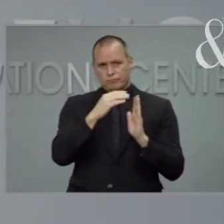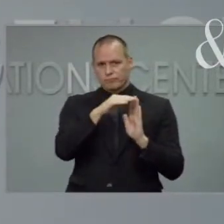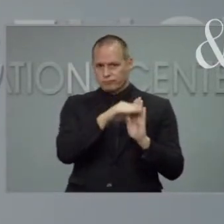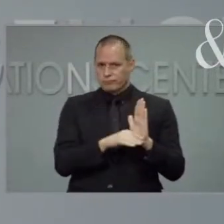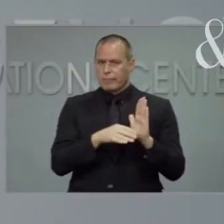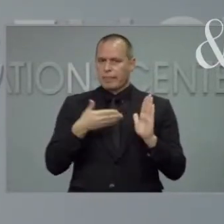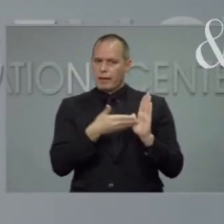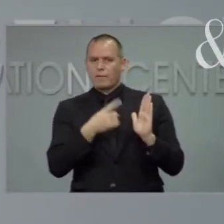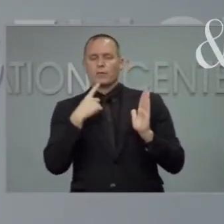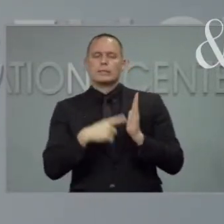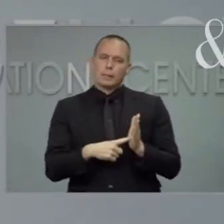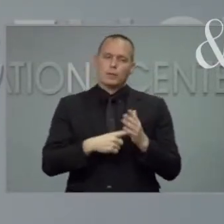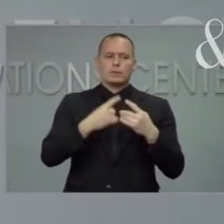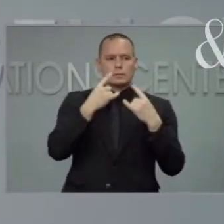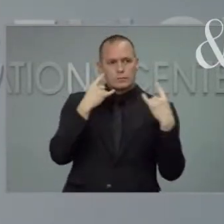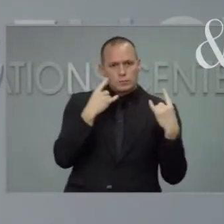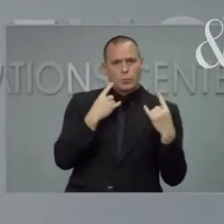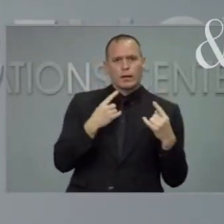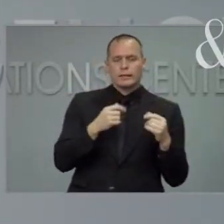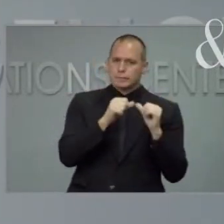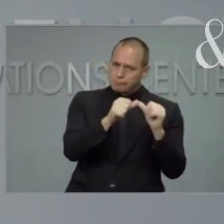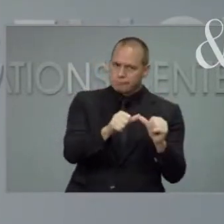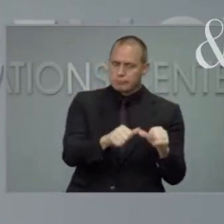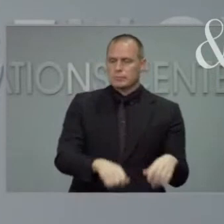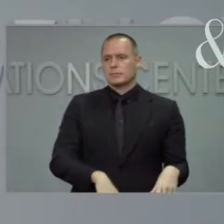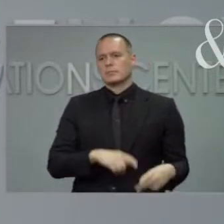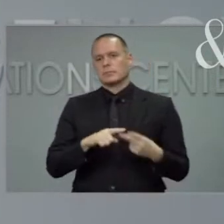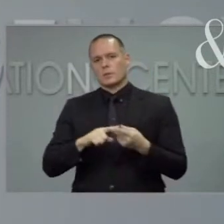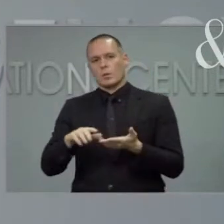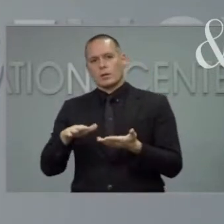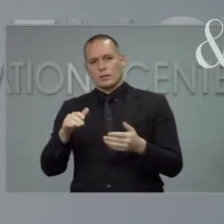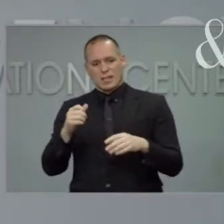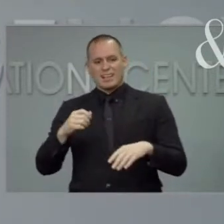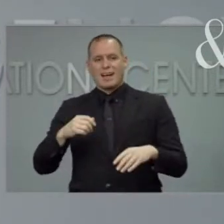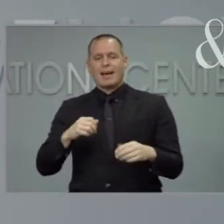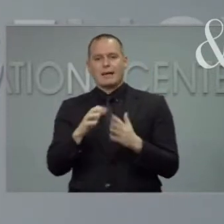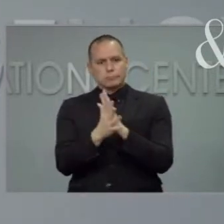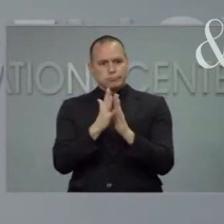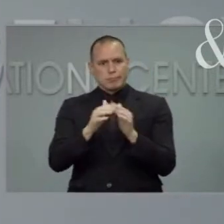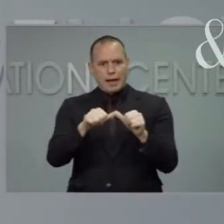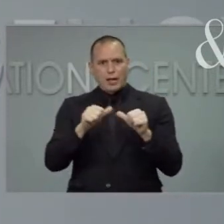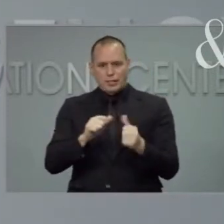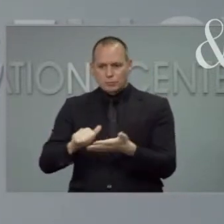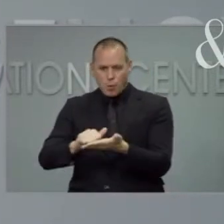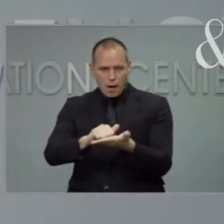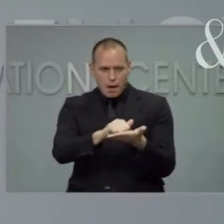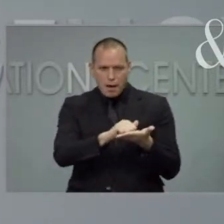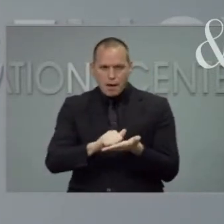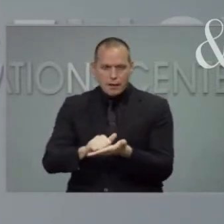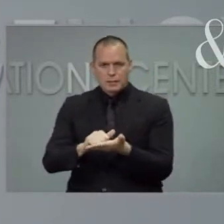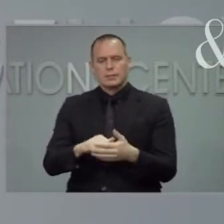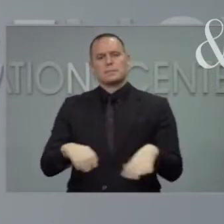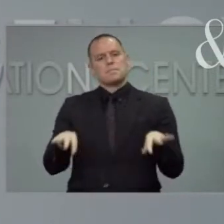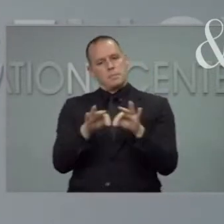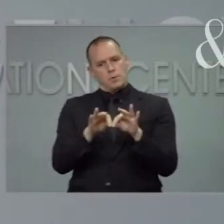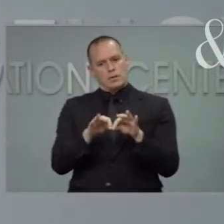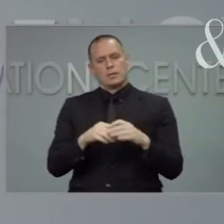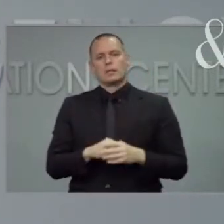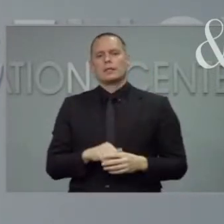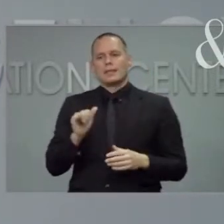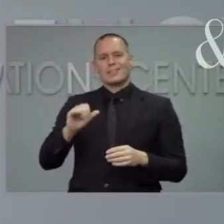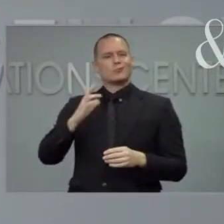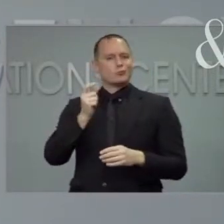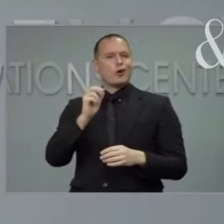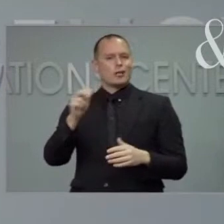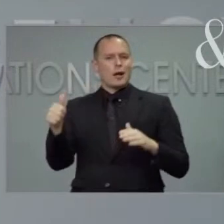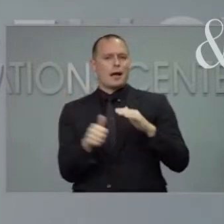and wiping down high traffic surfaces. But again, those are updated today, and it applies to those charter schools in addition.